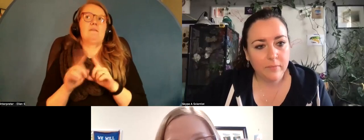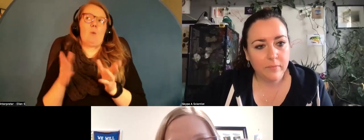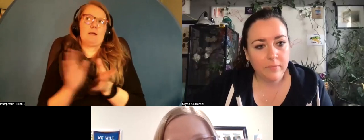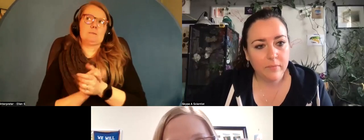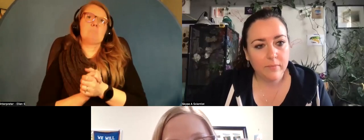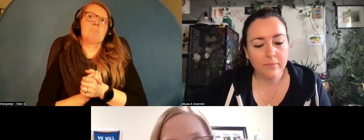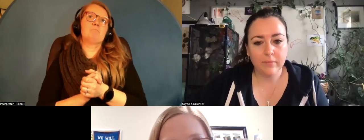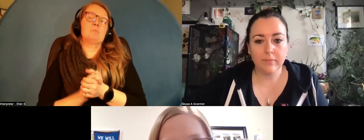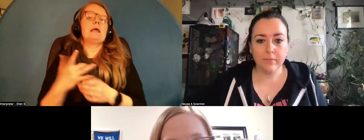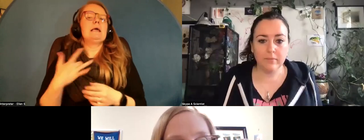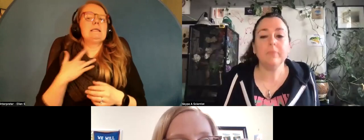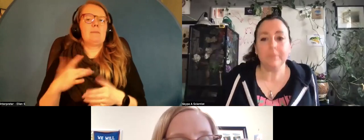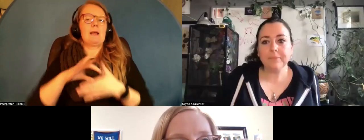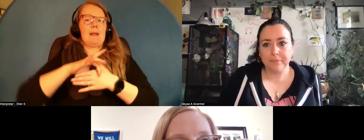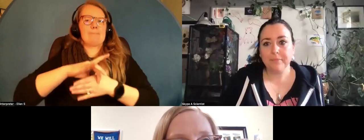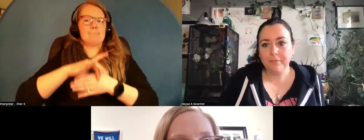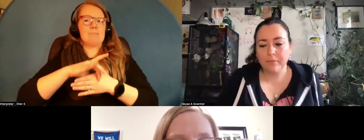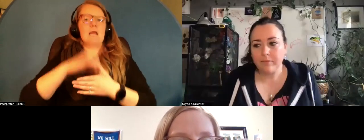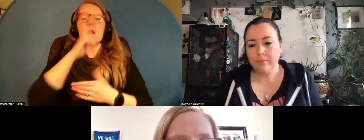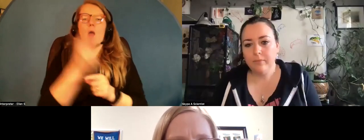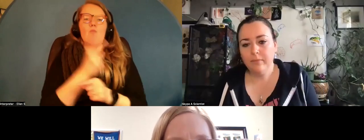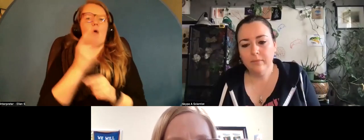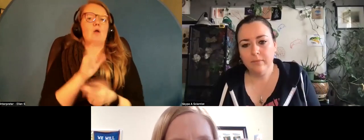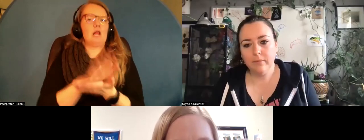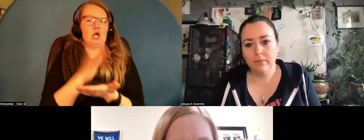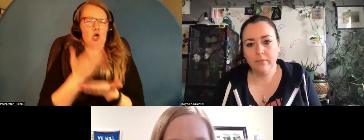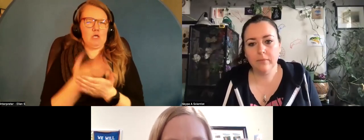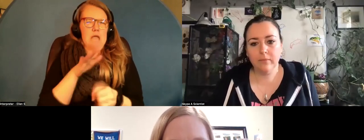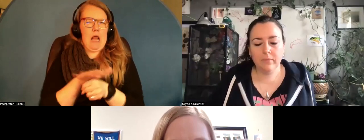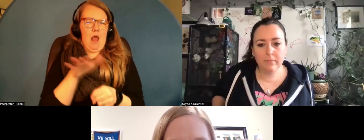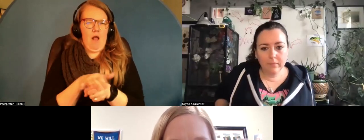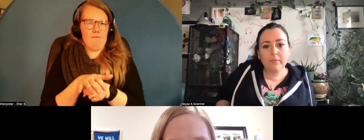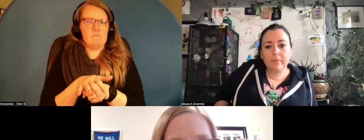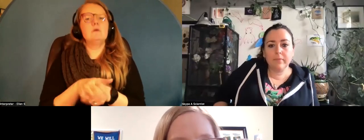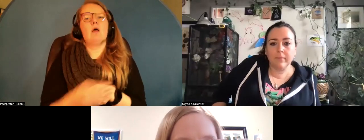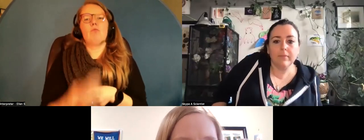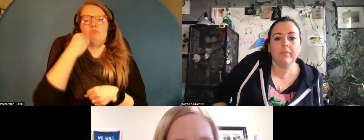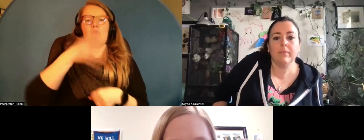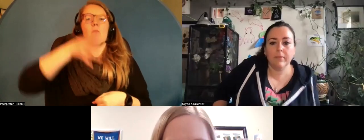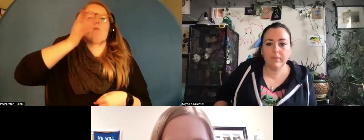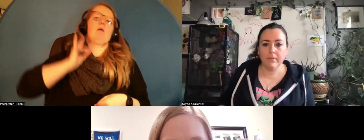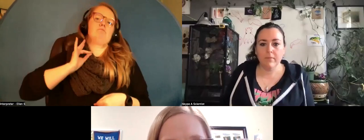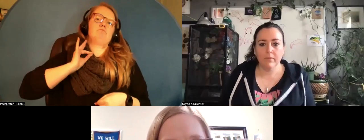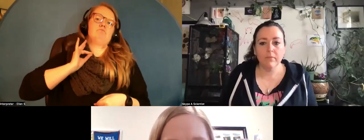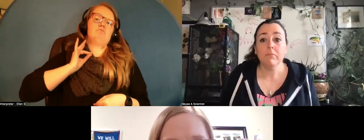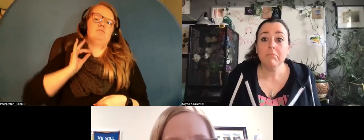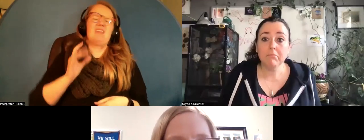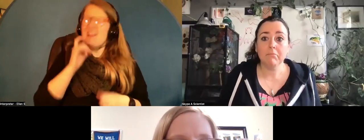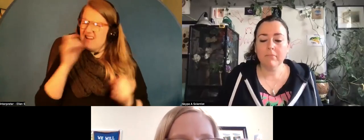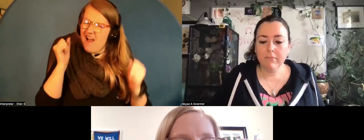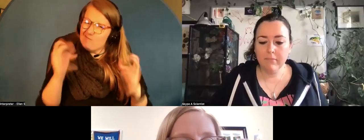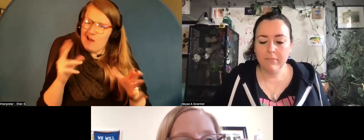Mostly it's eating undercooked meat, and that there's not a ton of tapeworms that parasitize humans, really just about a handful or